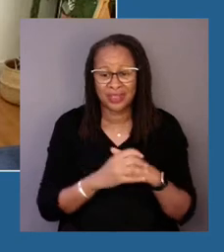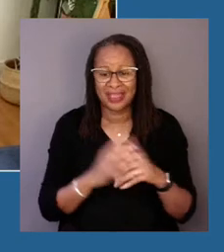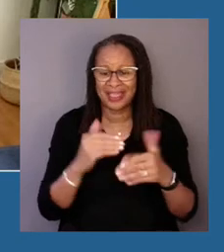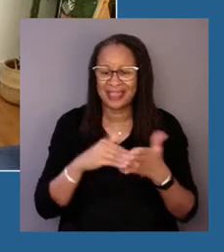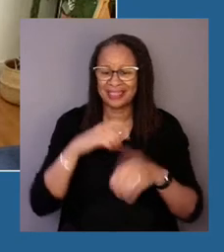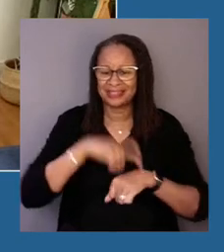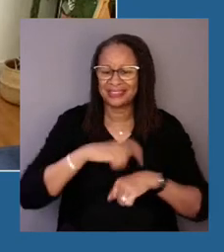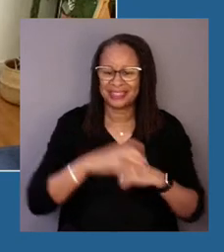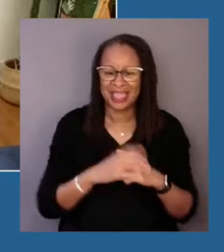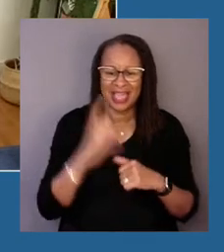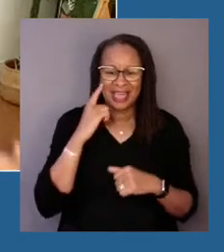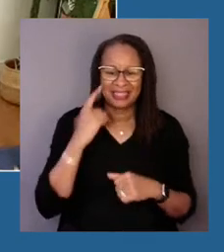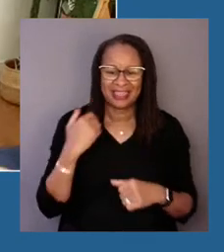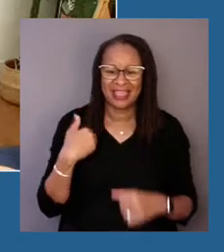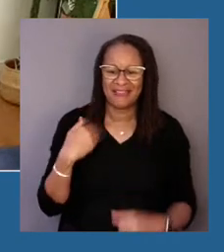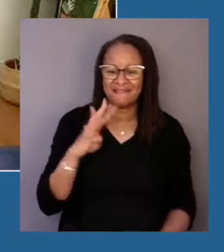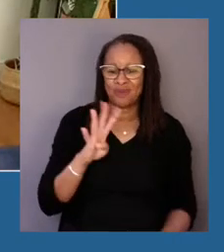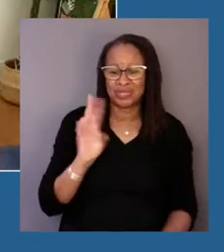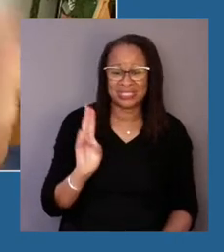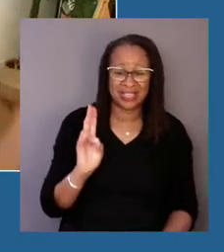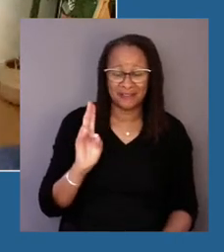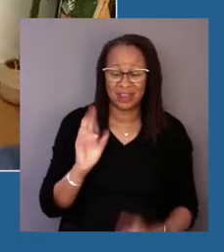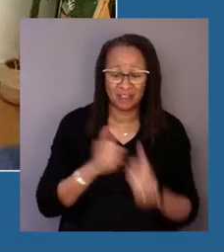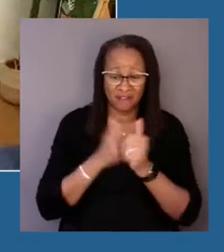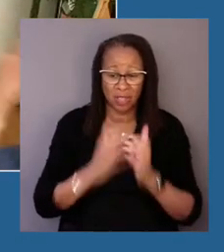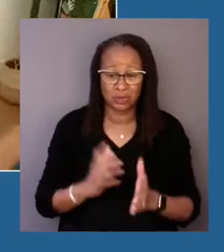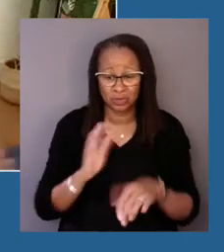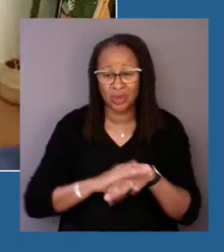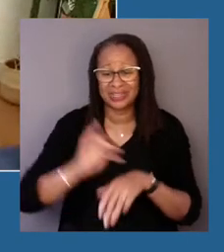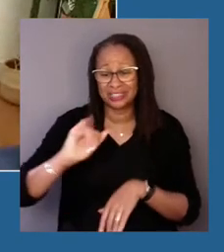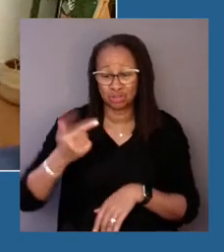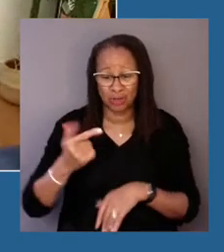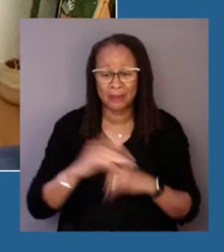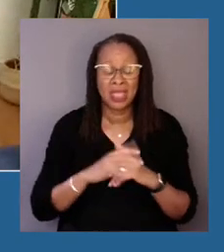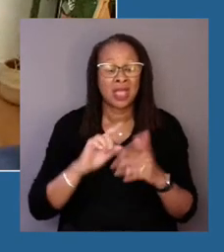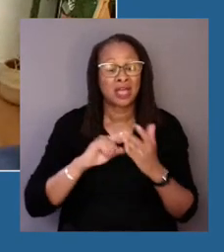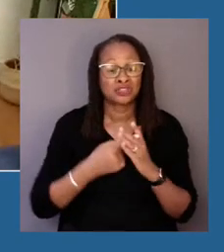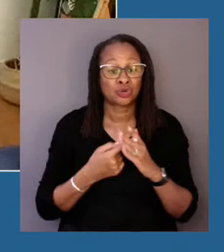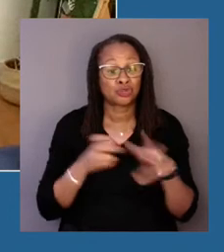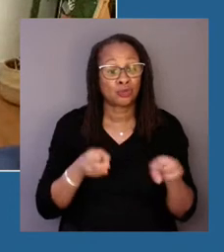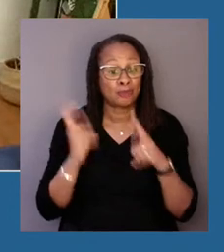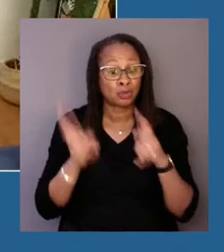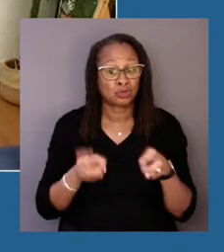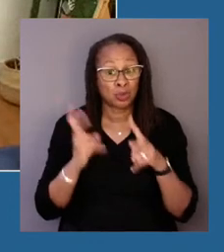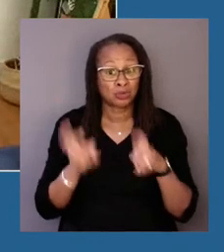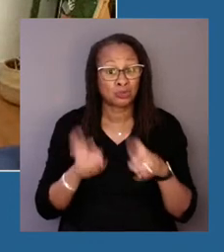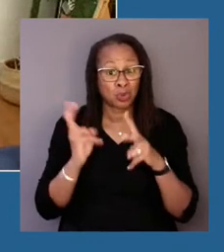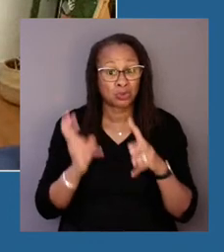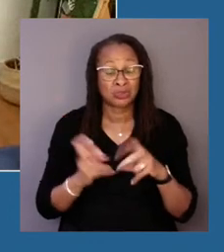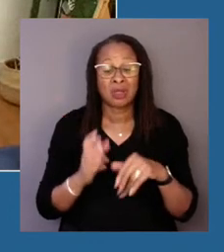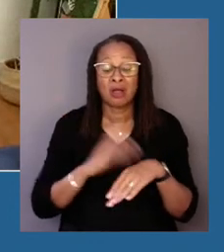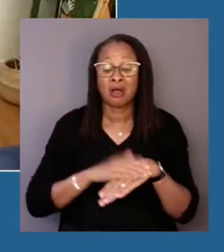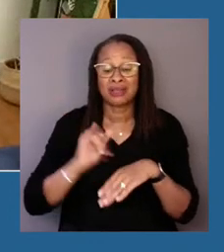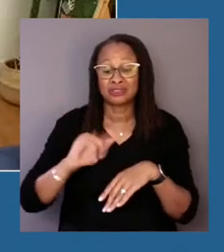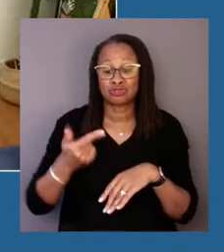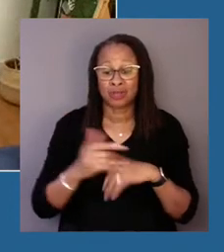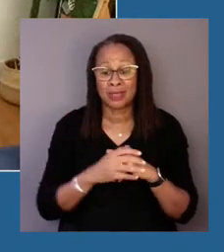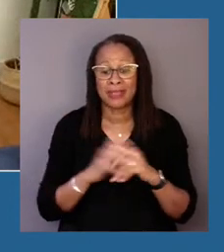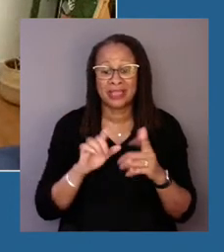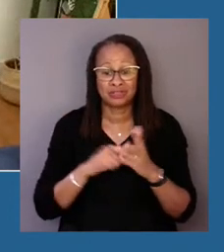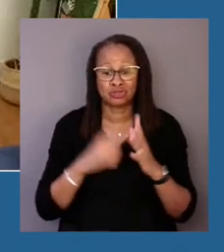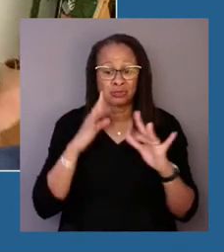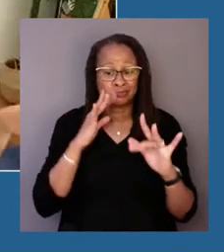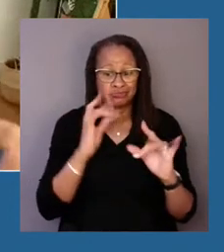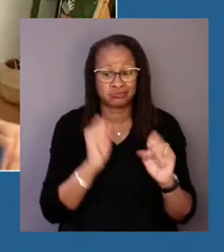like 47 followers on Instagram and I just started to post them and it started to get, you know, a bit of traction. I'm really honestly quite hesitant to